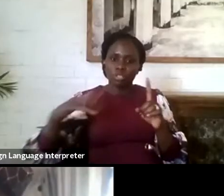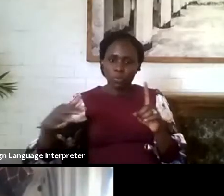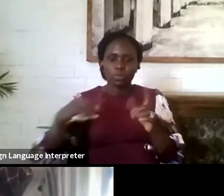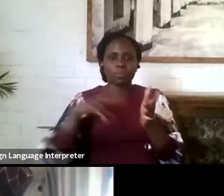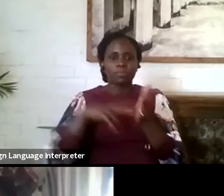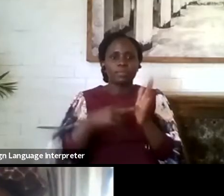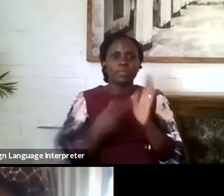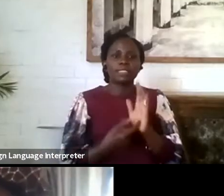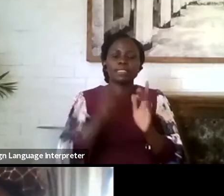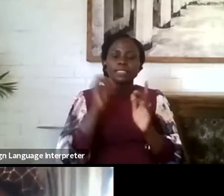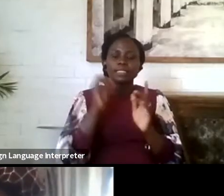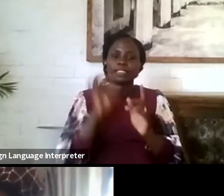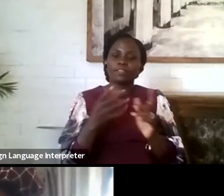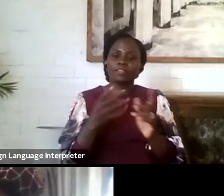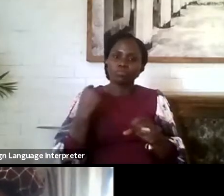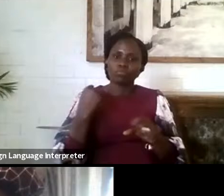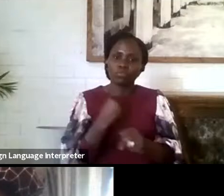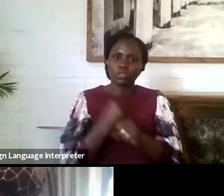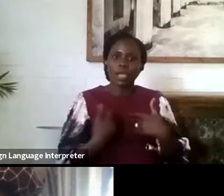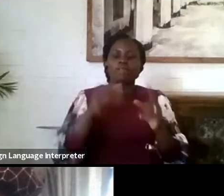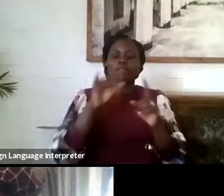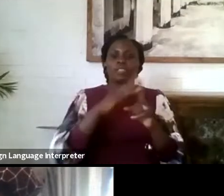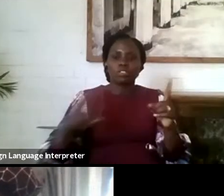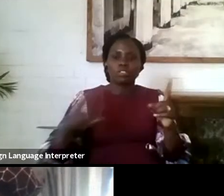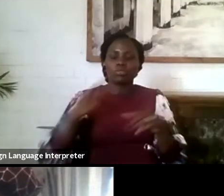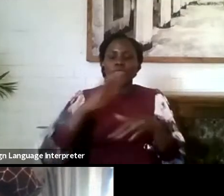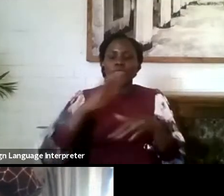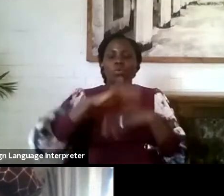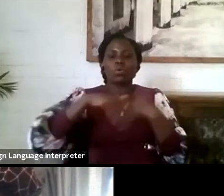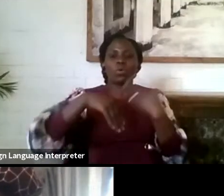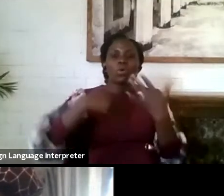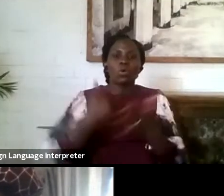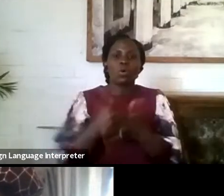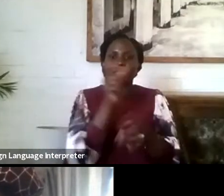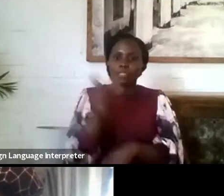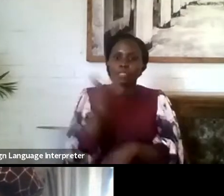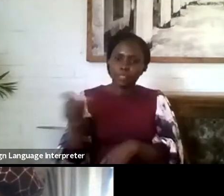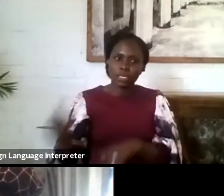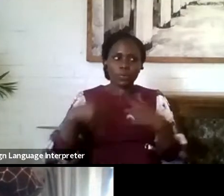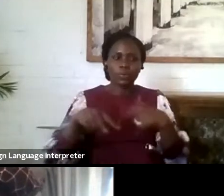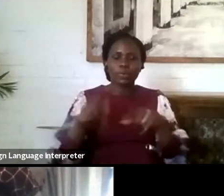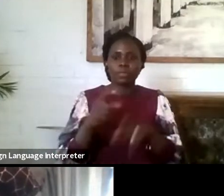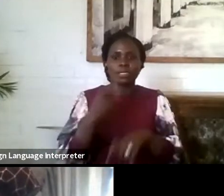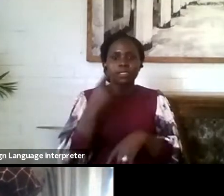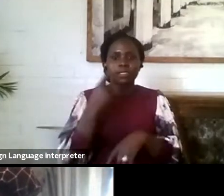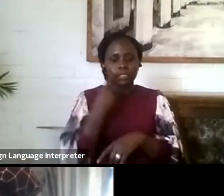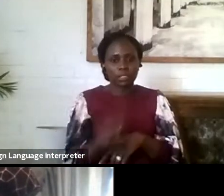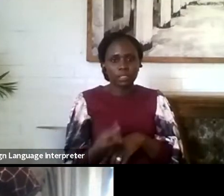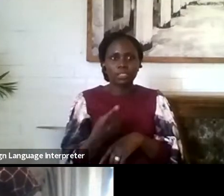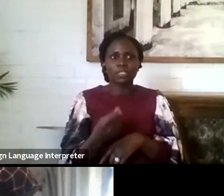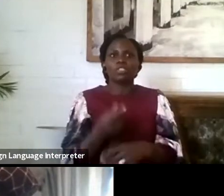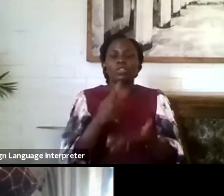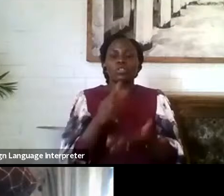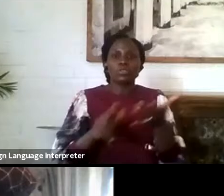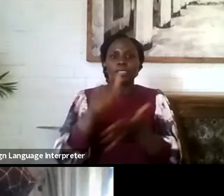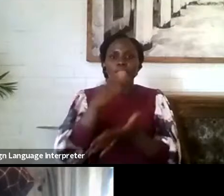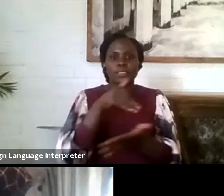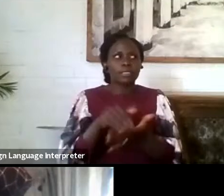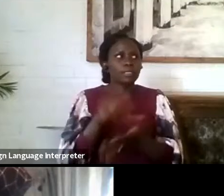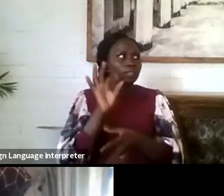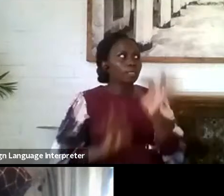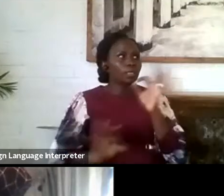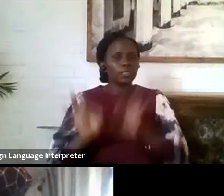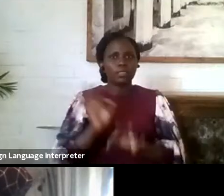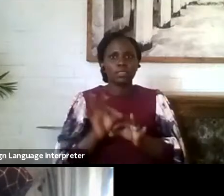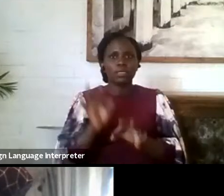digital identity to all citizens, we need to see user-centered design, strong governance frameworks based on emergent